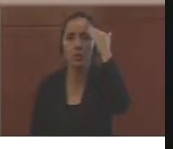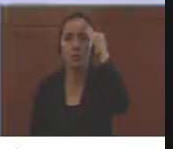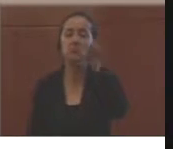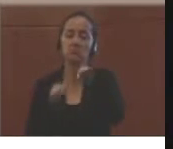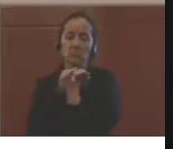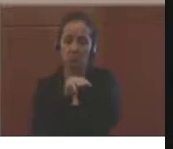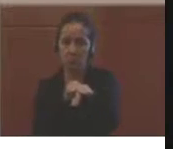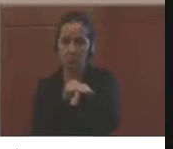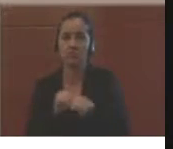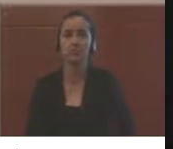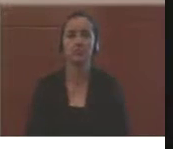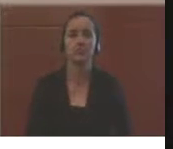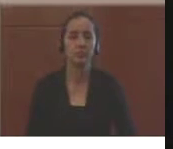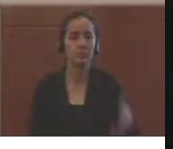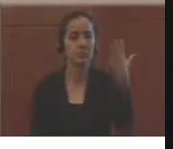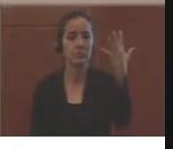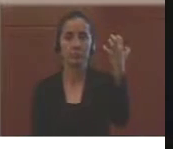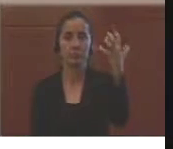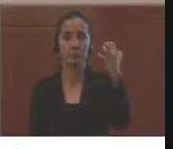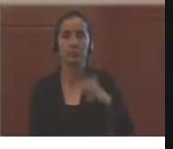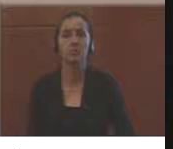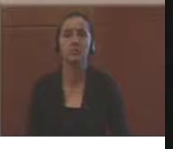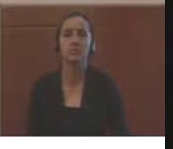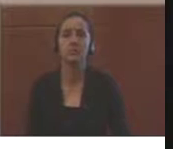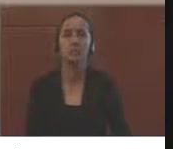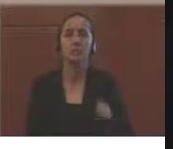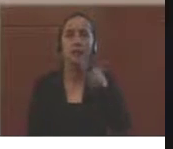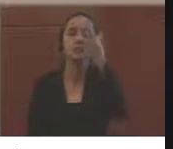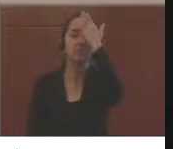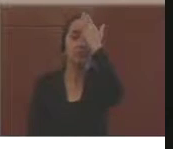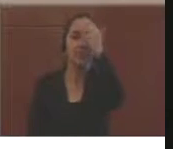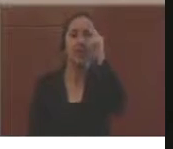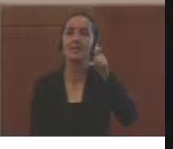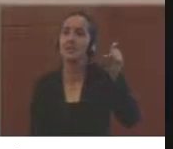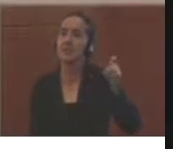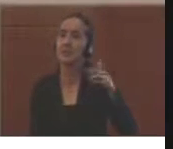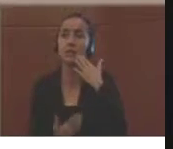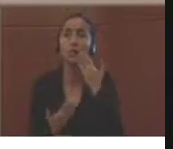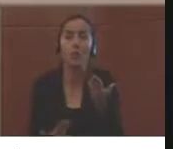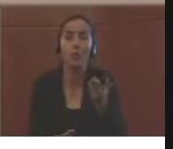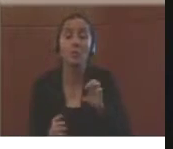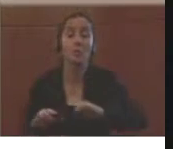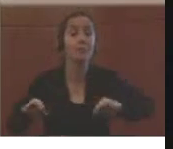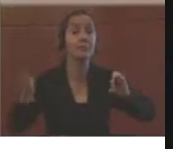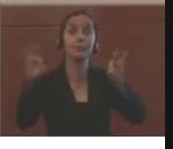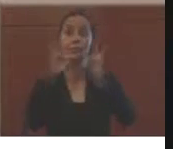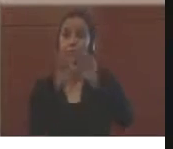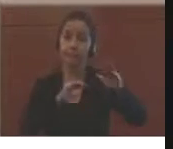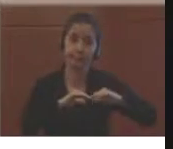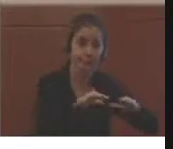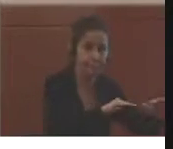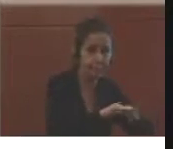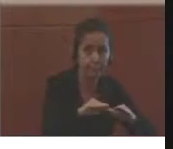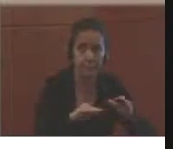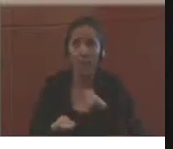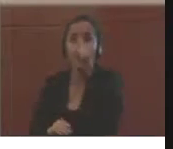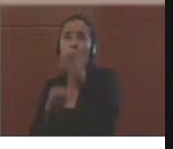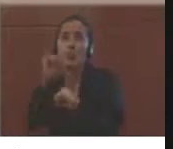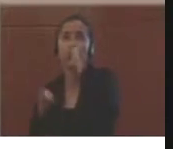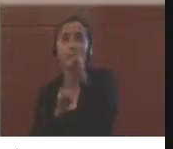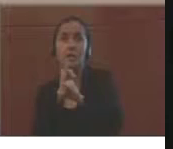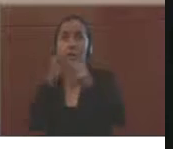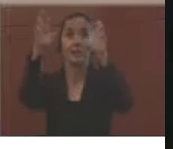adolescents. 15. Recognize the need to improve coordination in international disaster